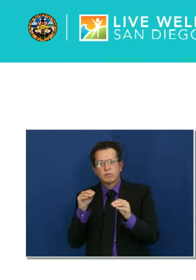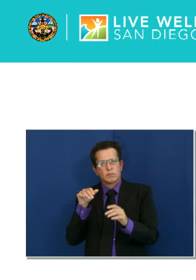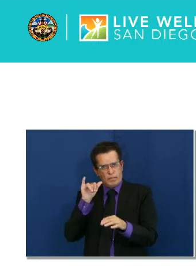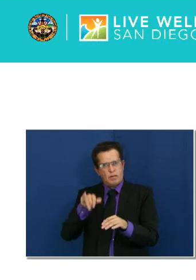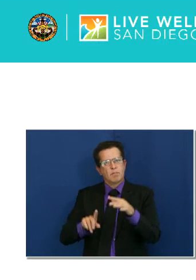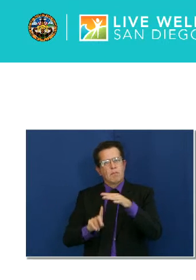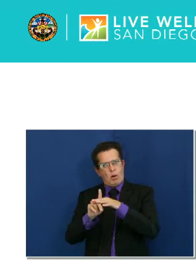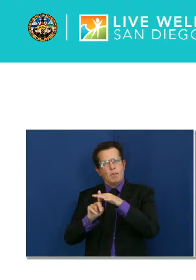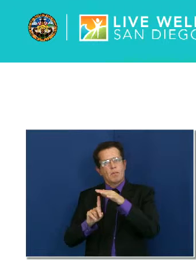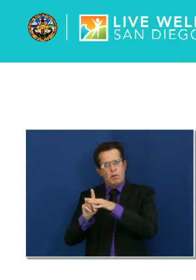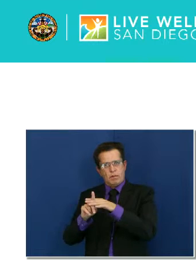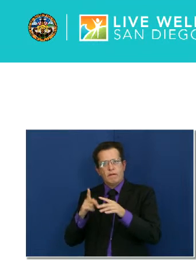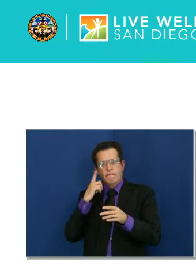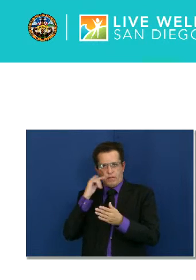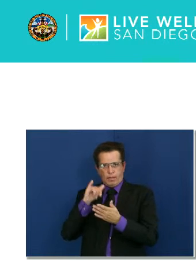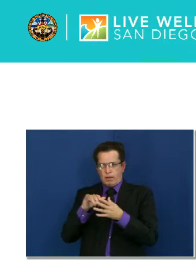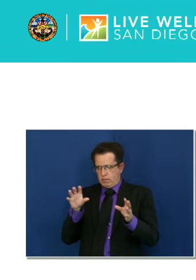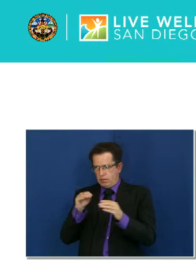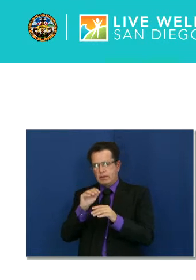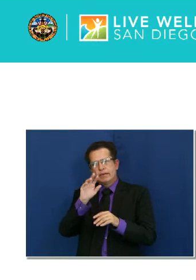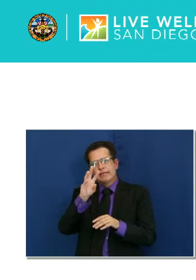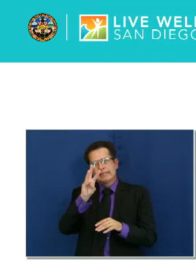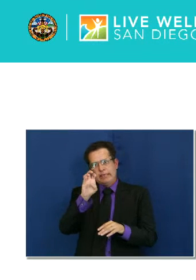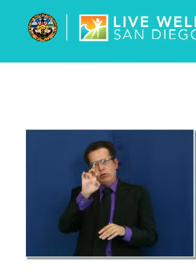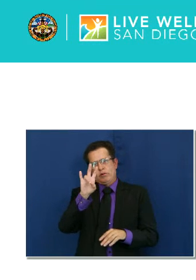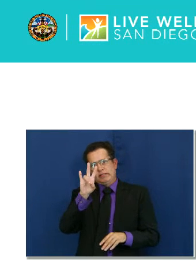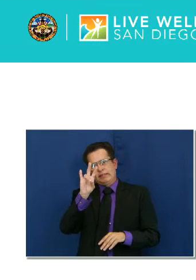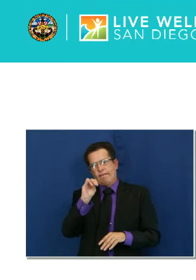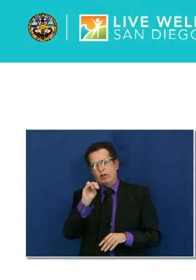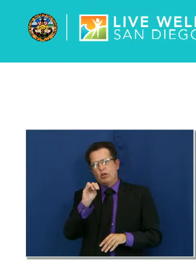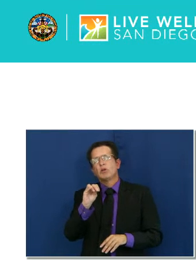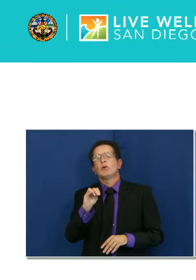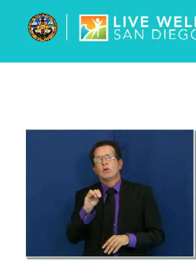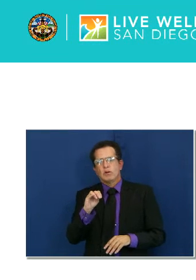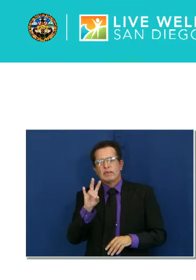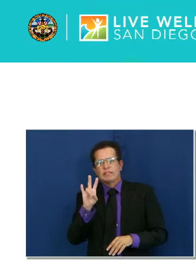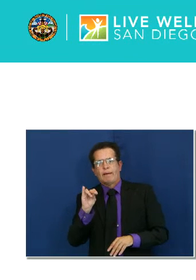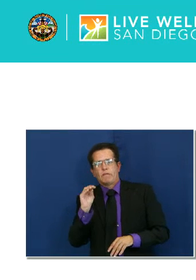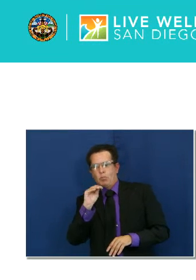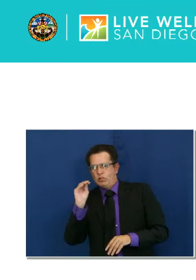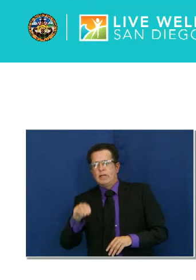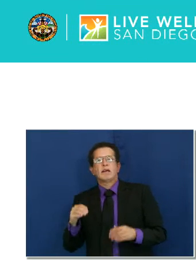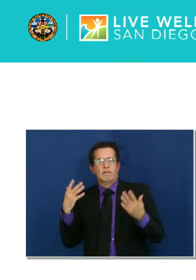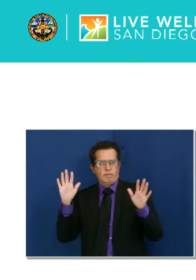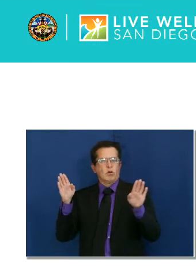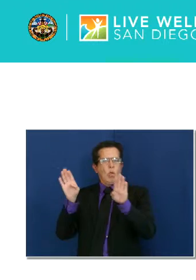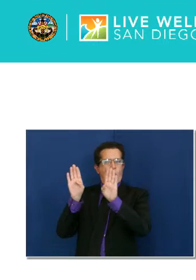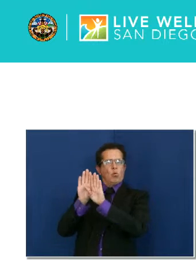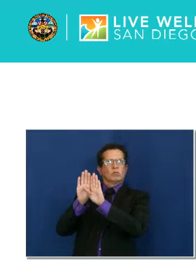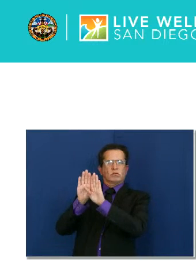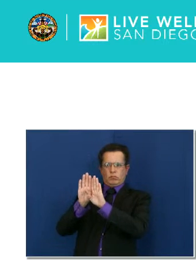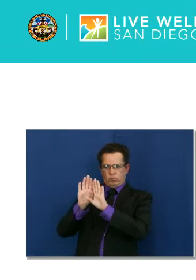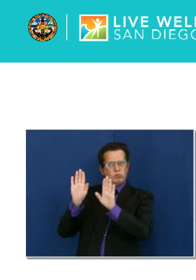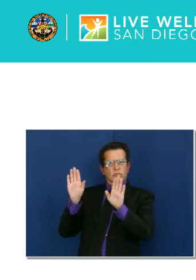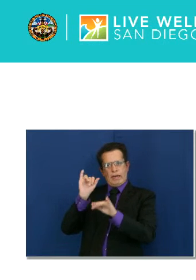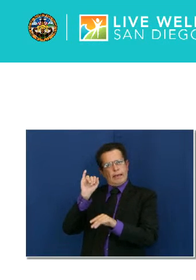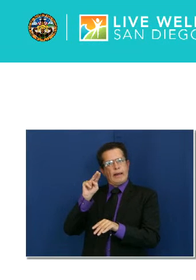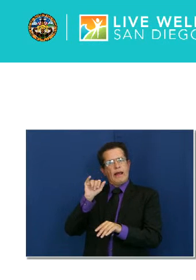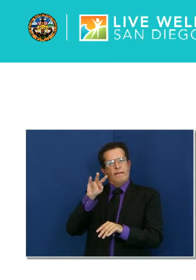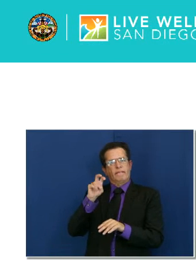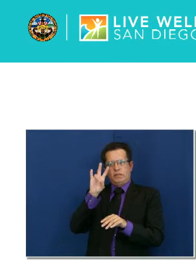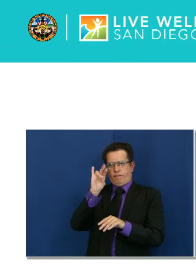context for these outbreaks, 670 or 70% of the outbreaks are now closed and